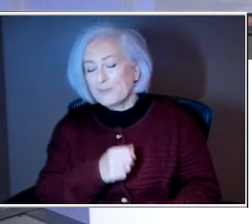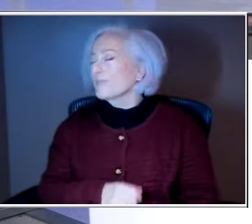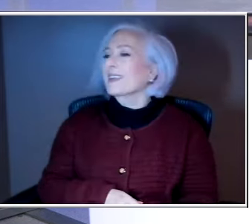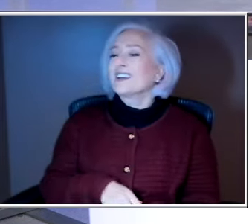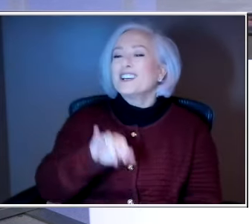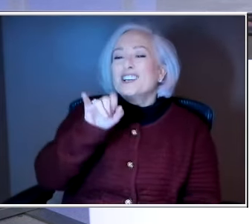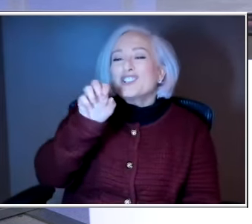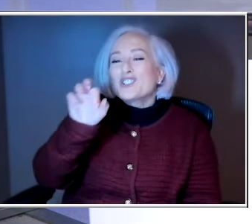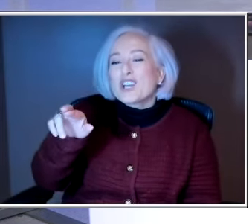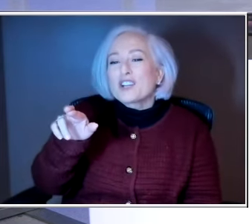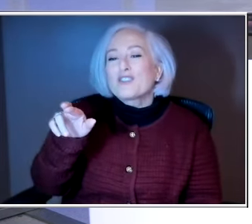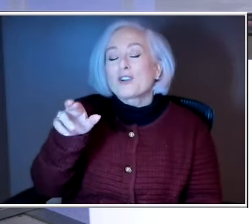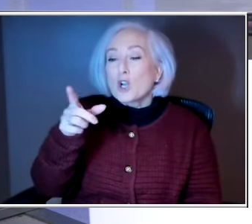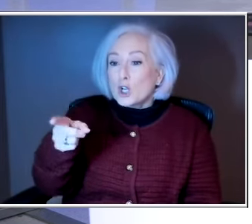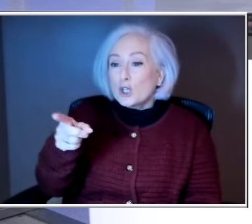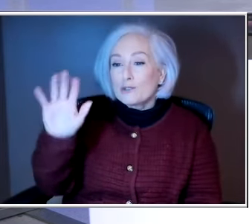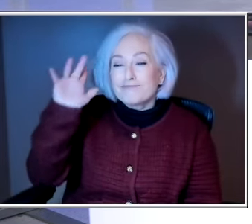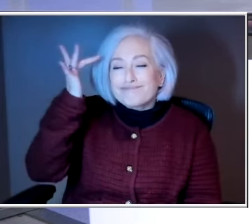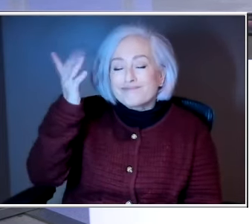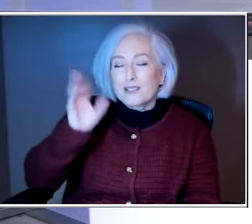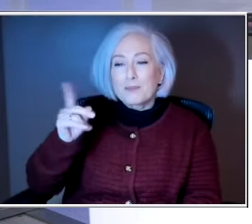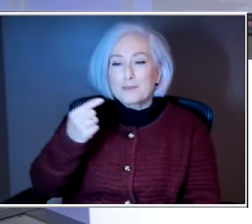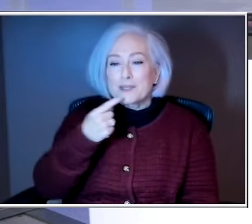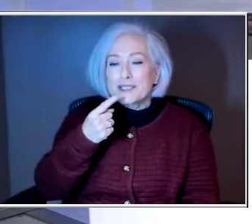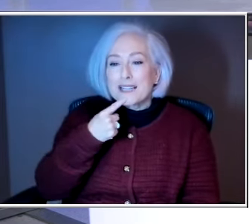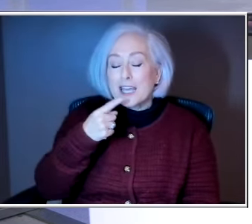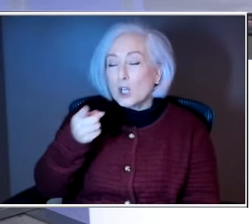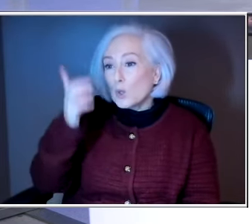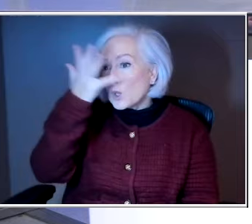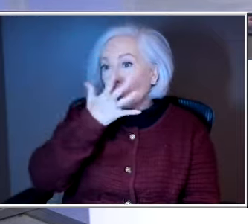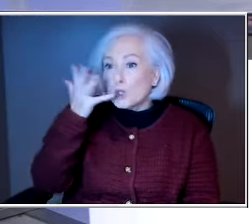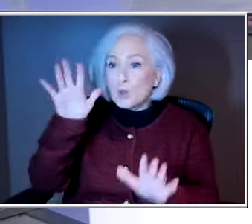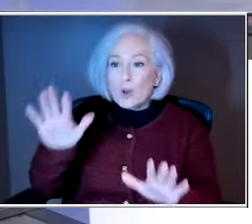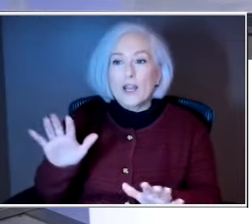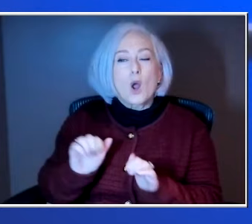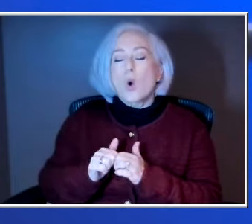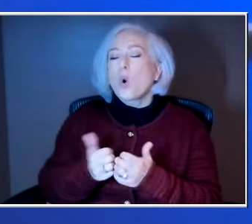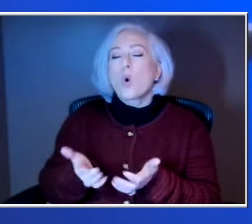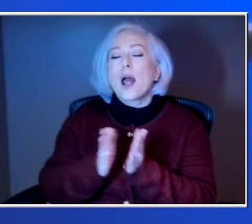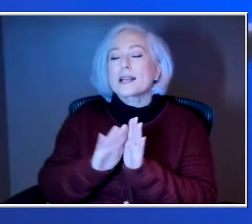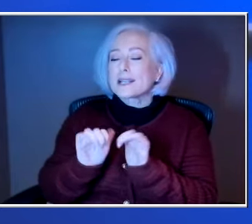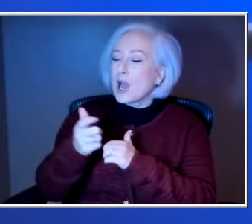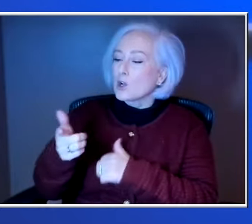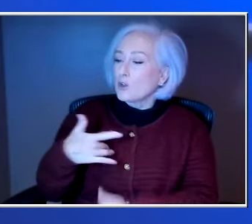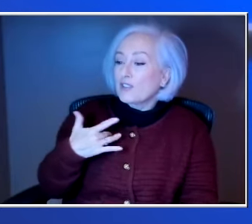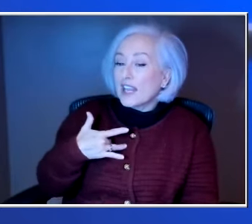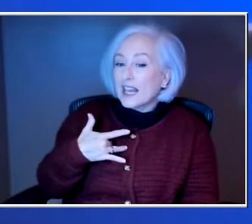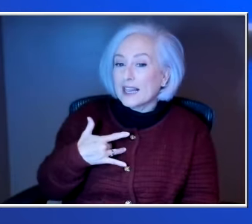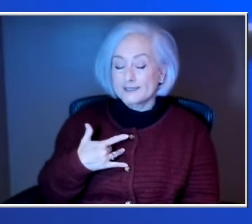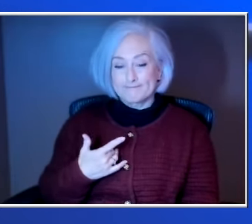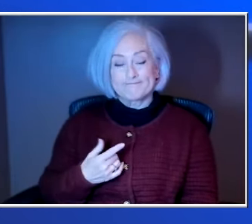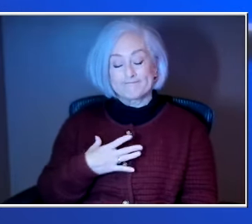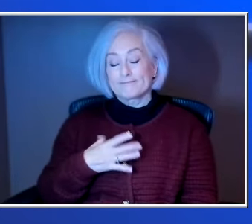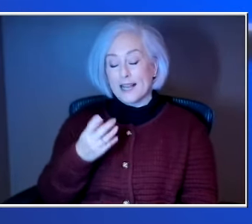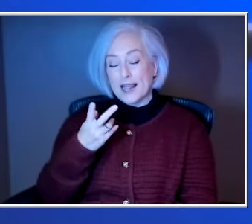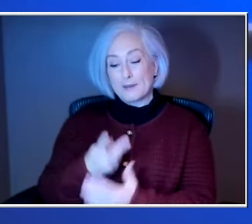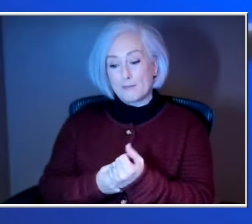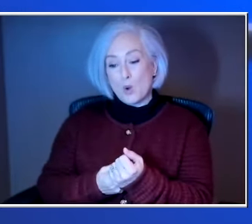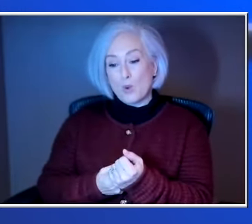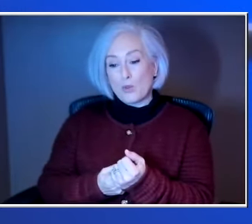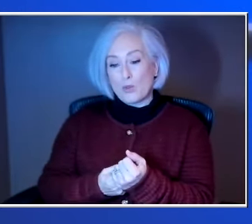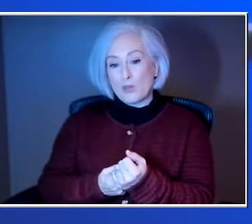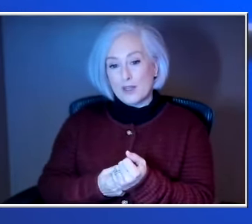you get tired of people telling you how great you look or do you want them to ask you, how are you feeling? You know what? I like both, to be quite honest, because I did have some medical